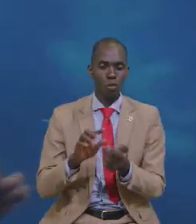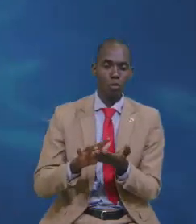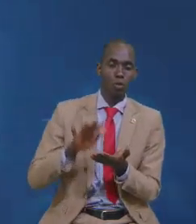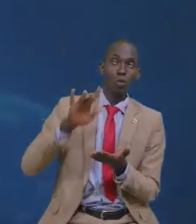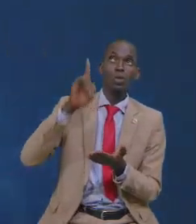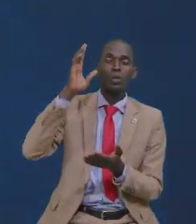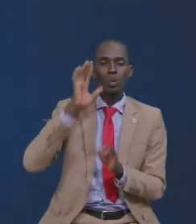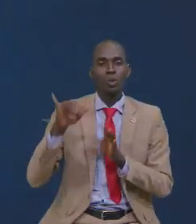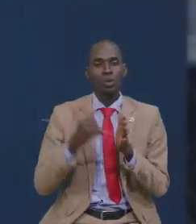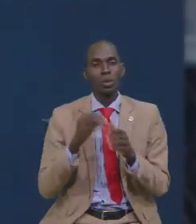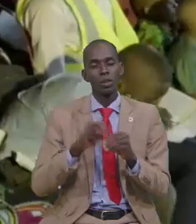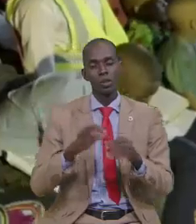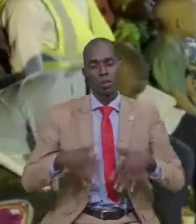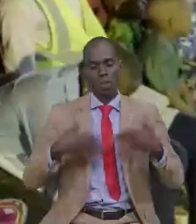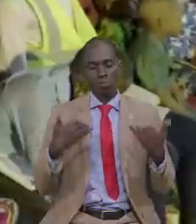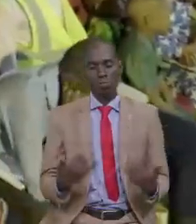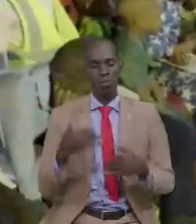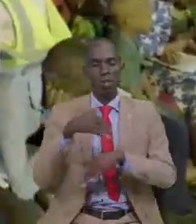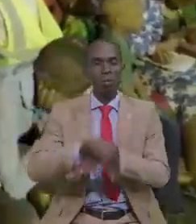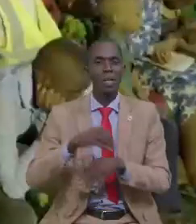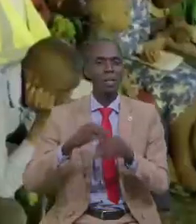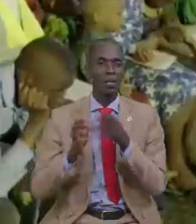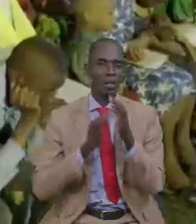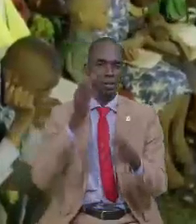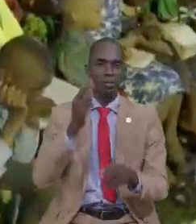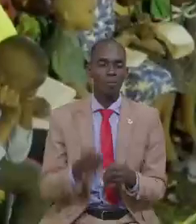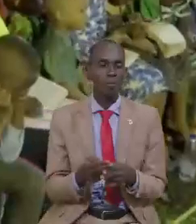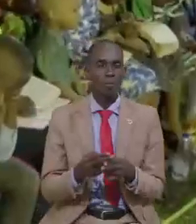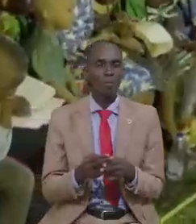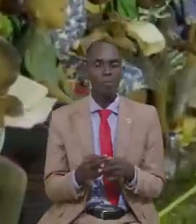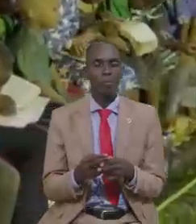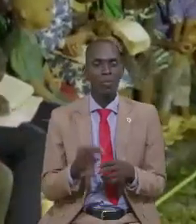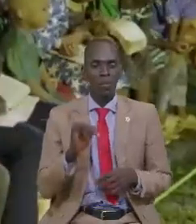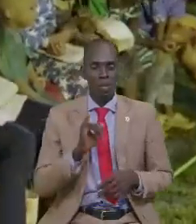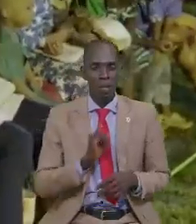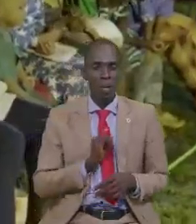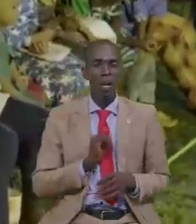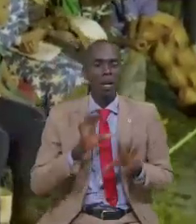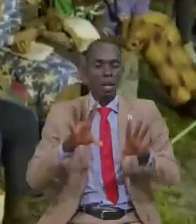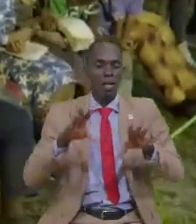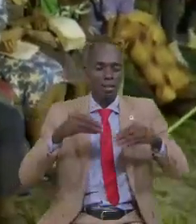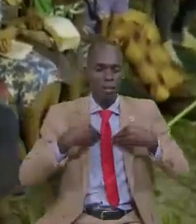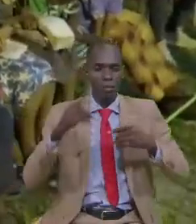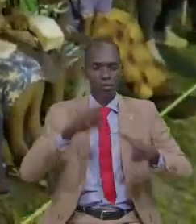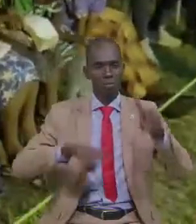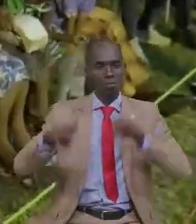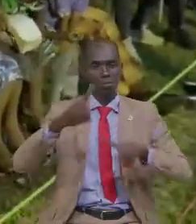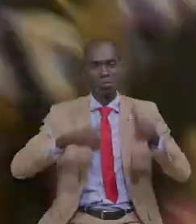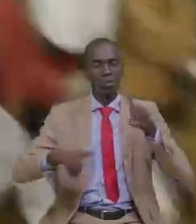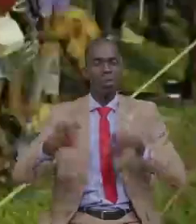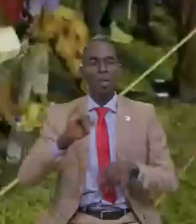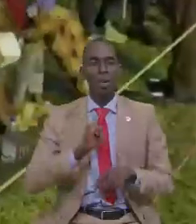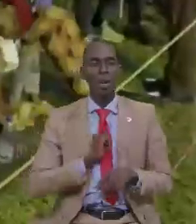life tonight in Jesus' name. I accept. Say it very well.